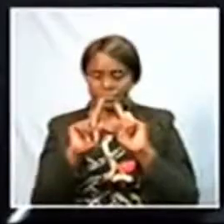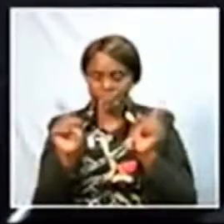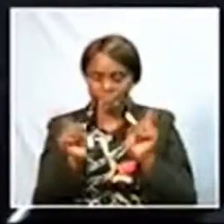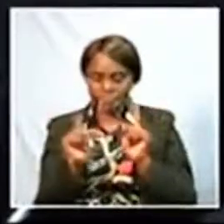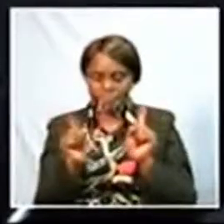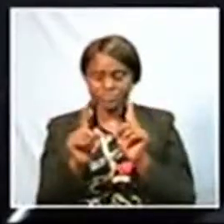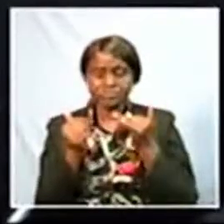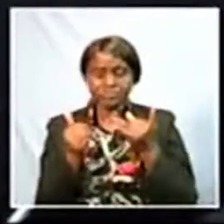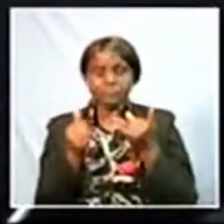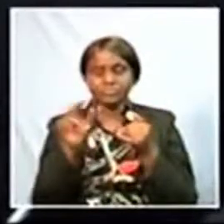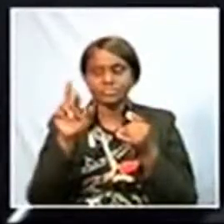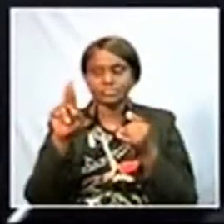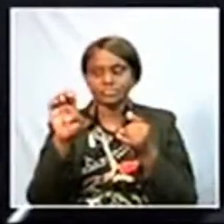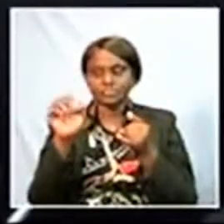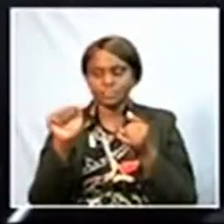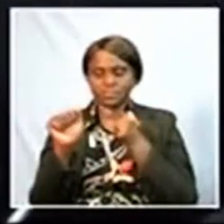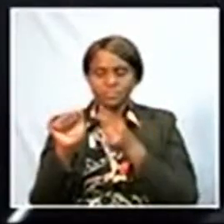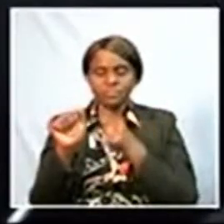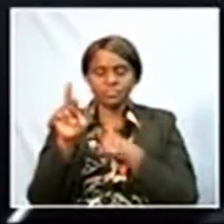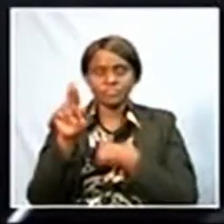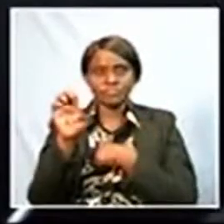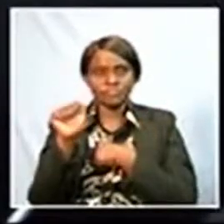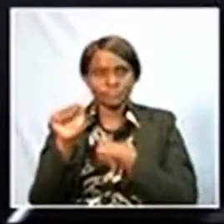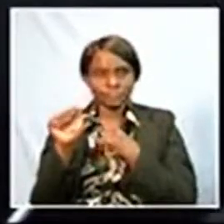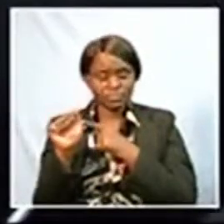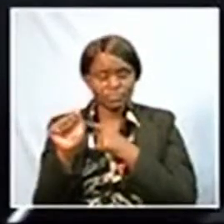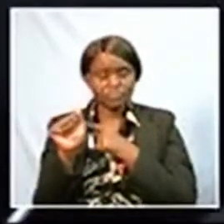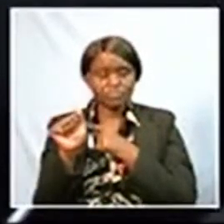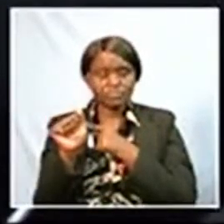where RIA